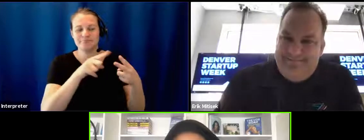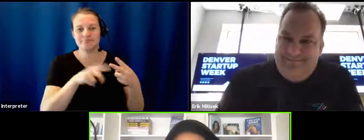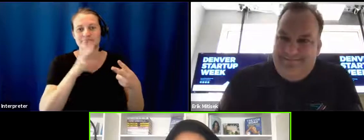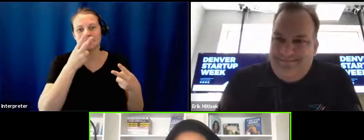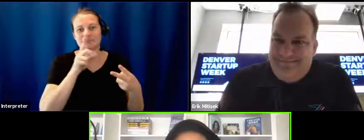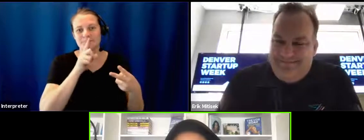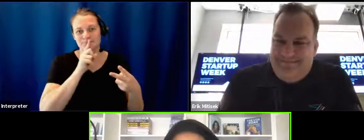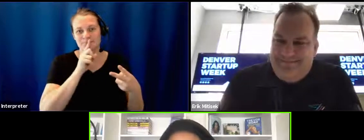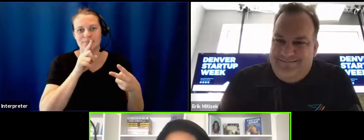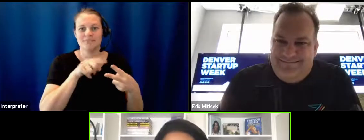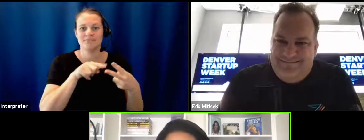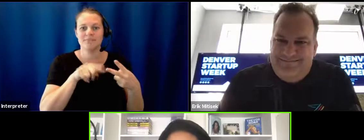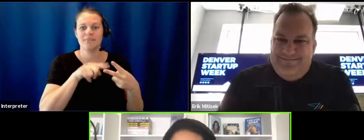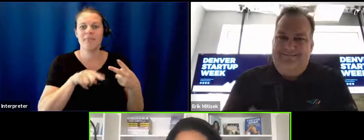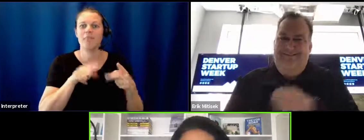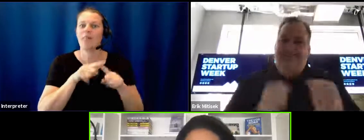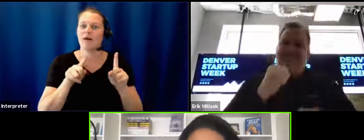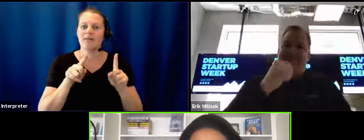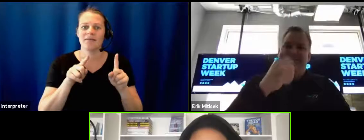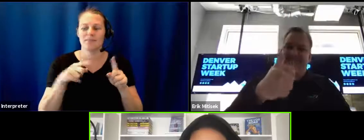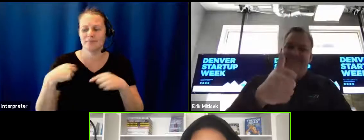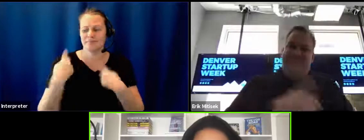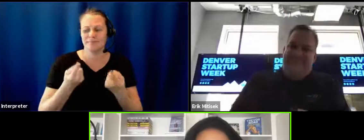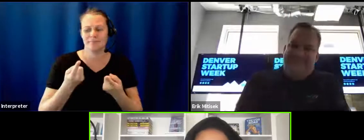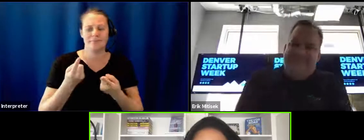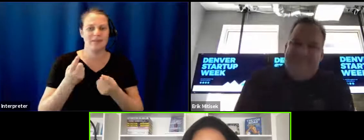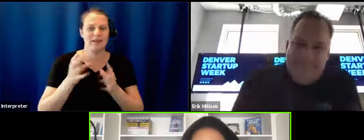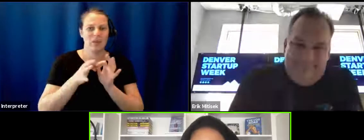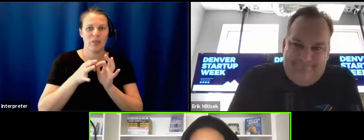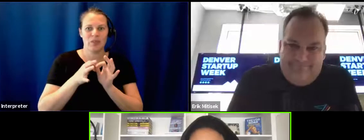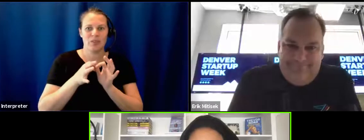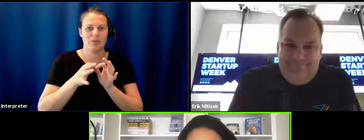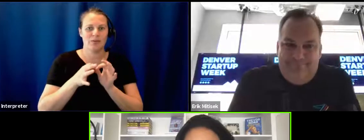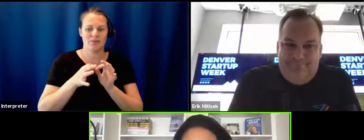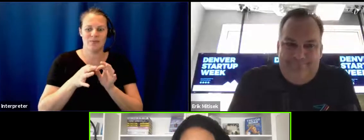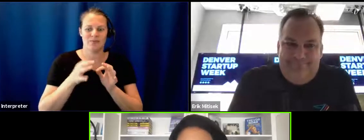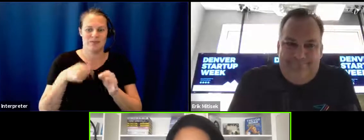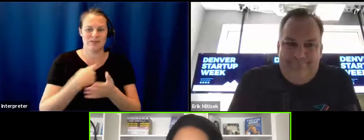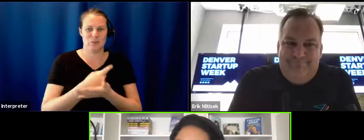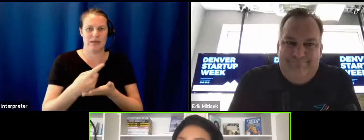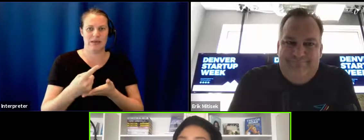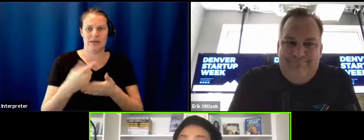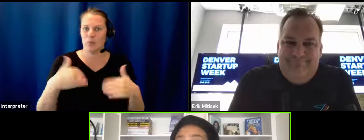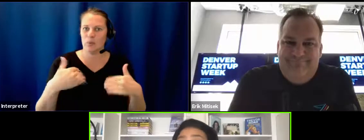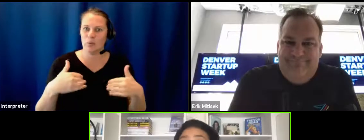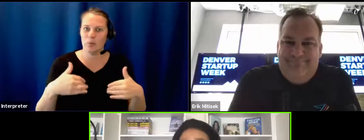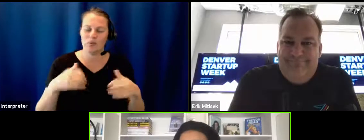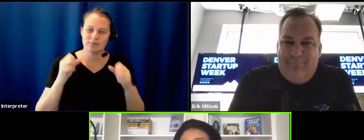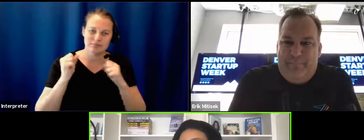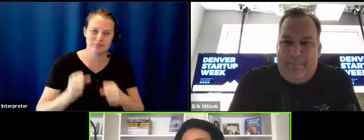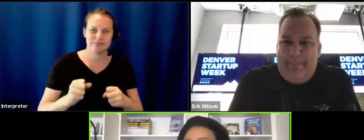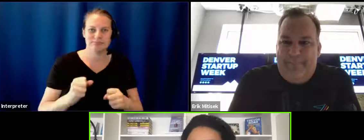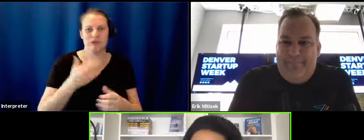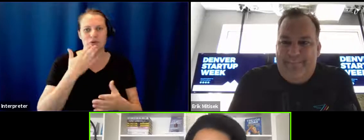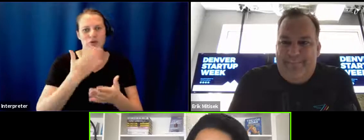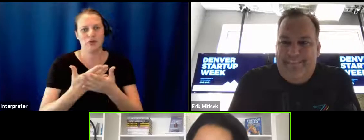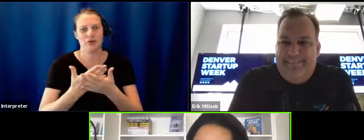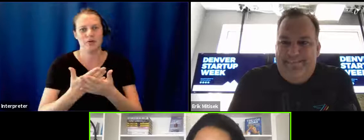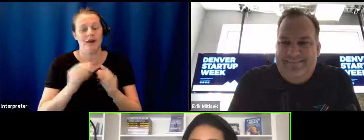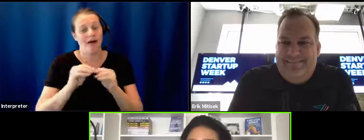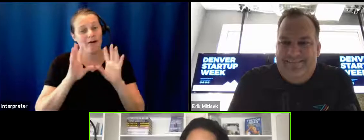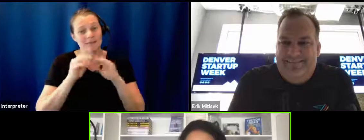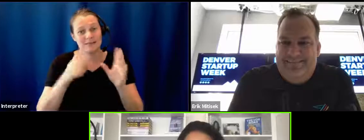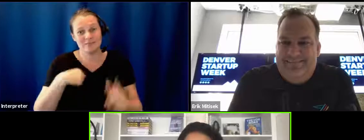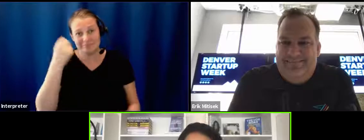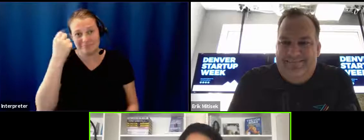just the whole week has just been incredible with this interpretation, just really rock solid. I mean, obviously I can't read it,